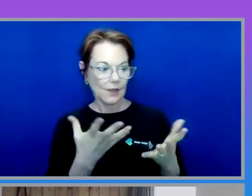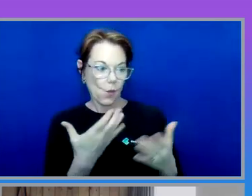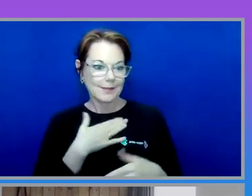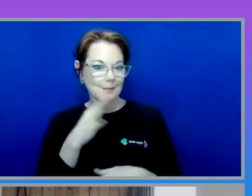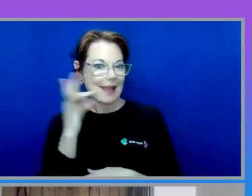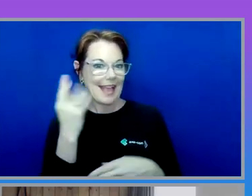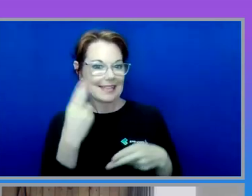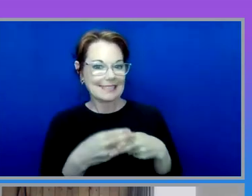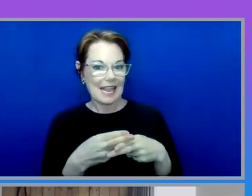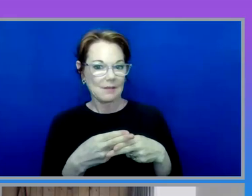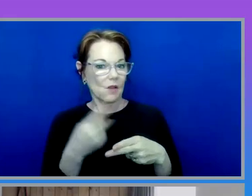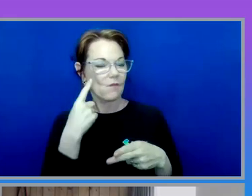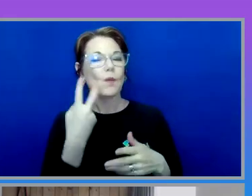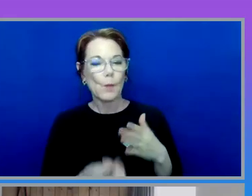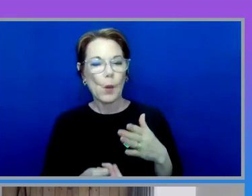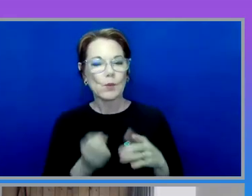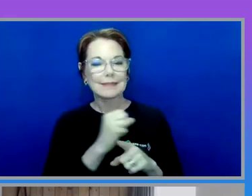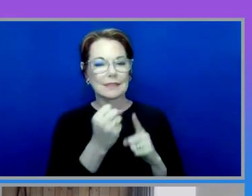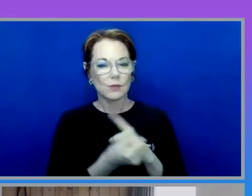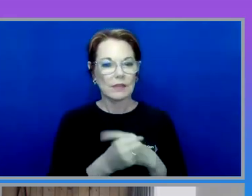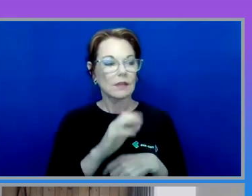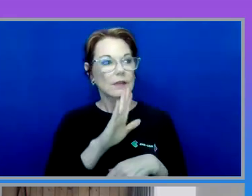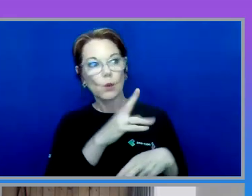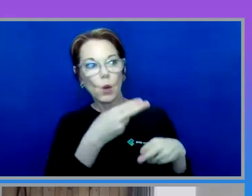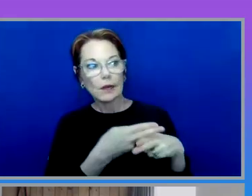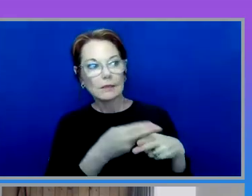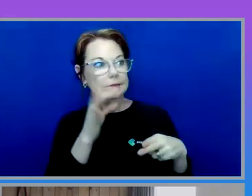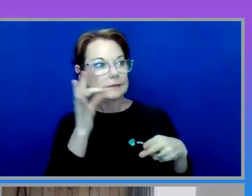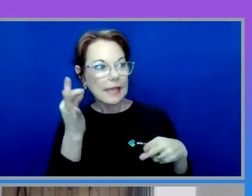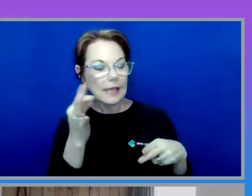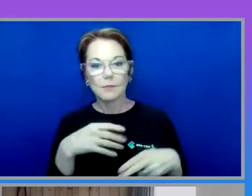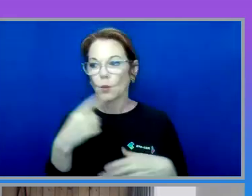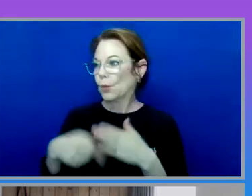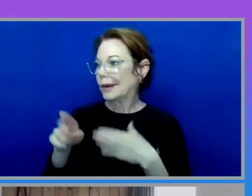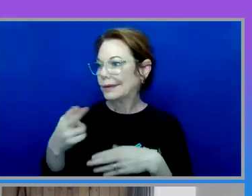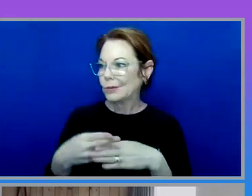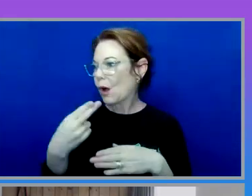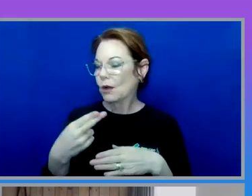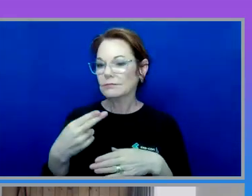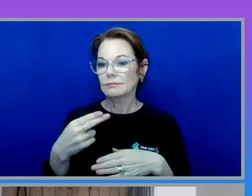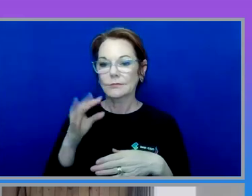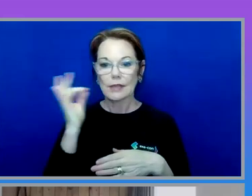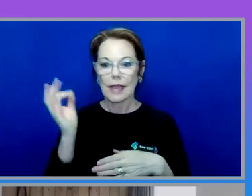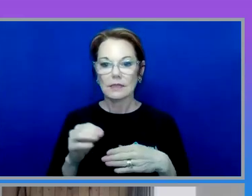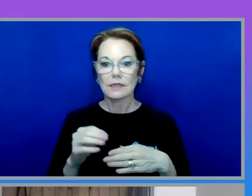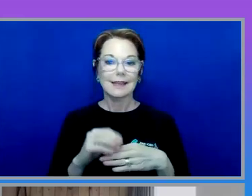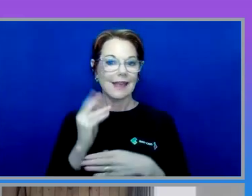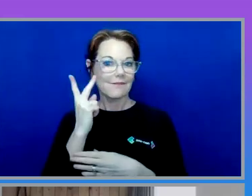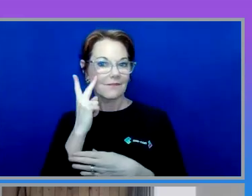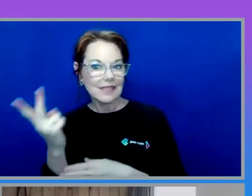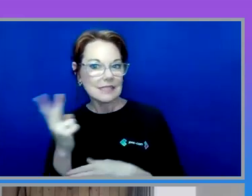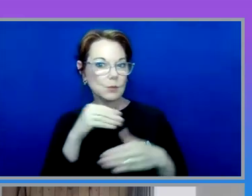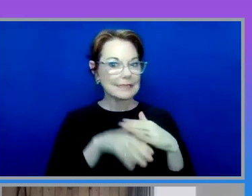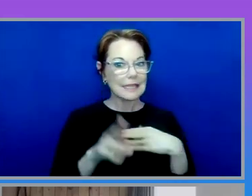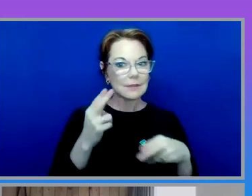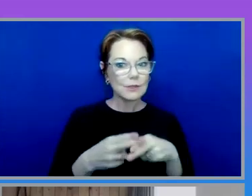name. In both cases. What's your cat's name or what do you call your cat? Is the visible name in the accessible name? This